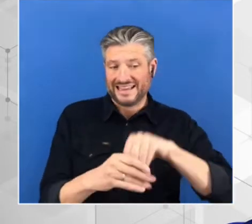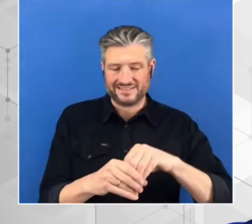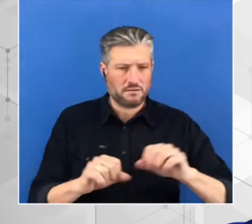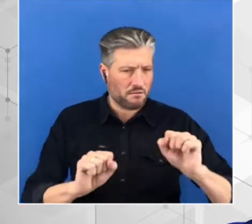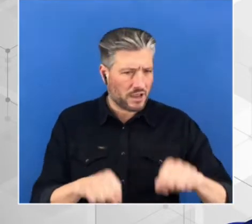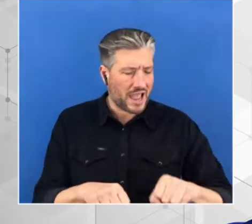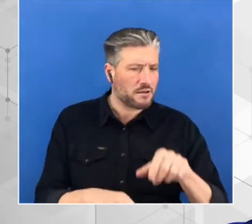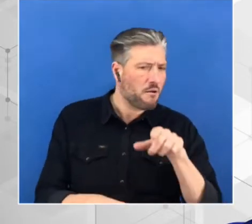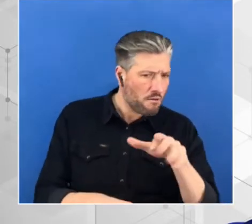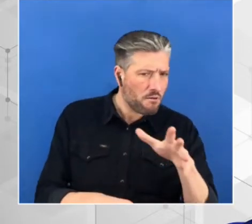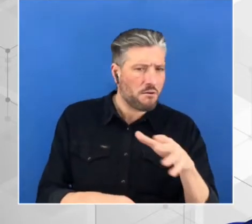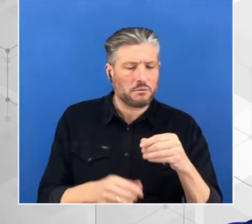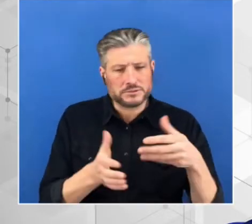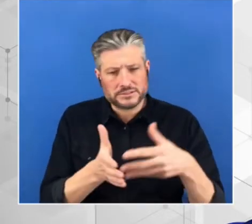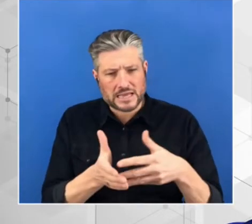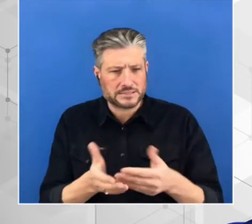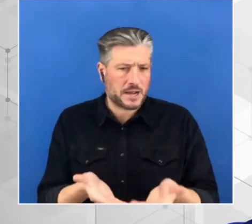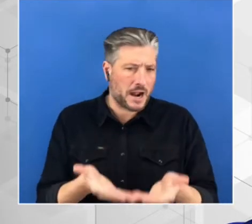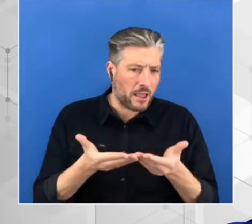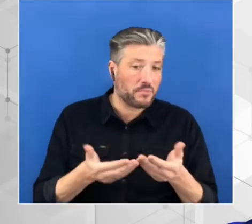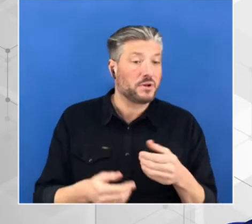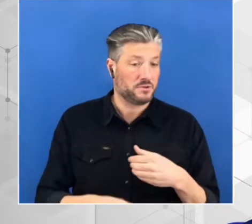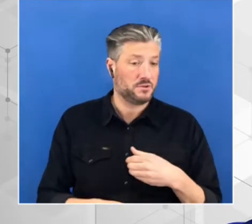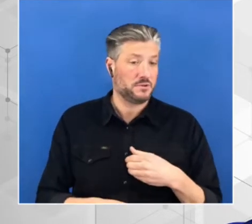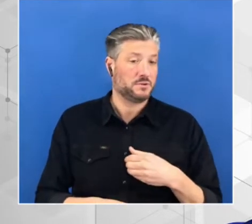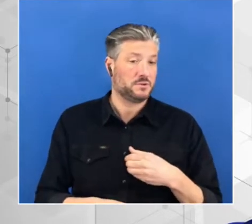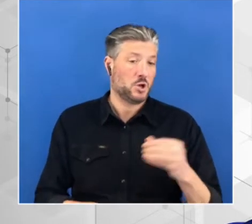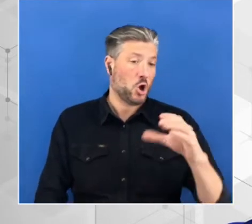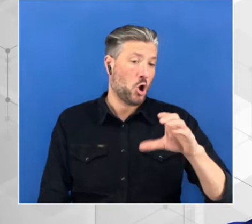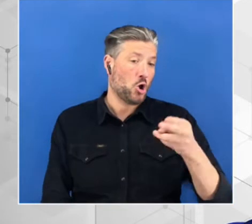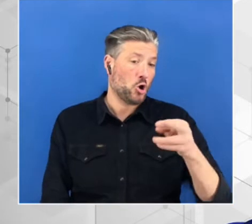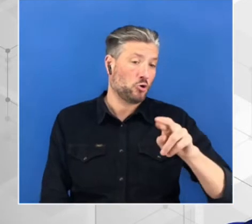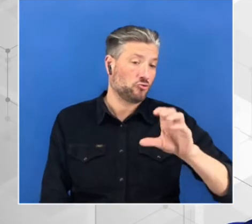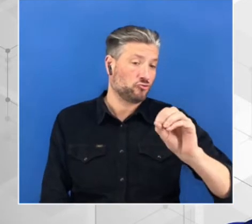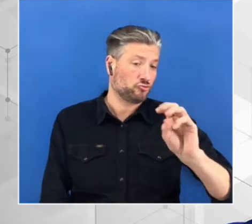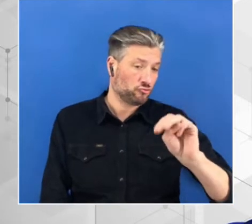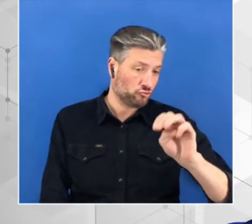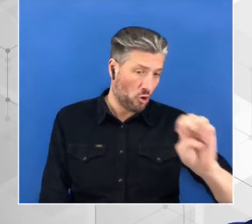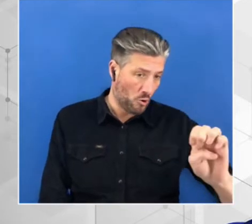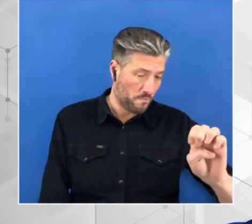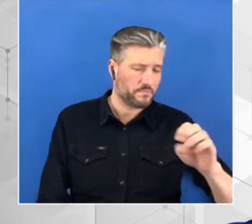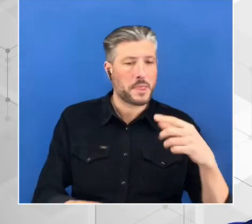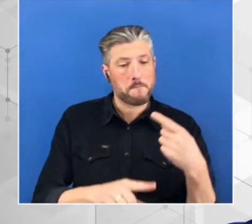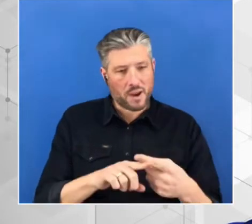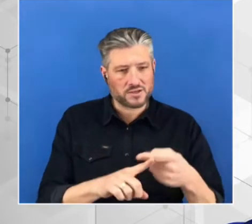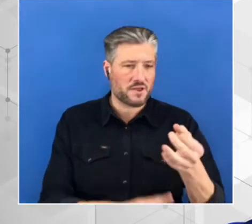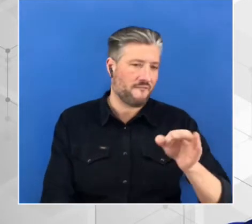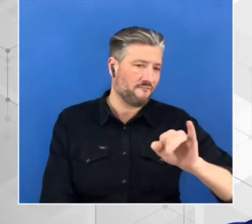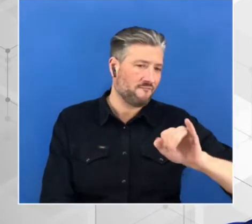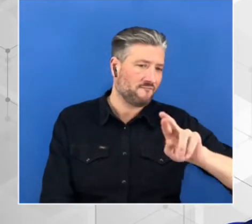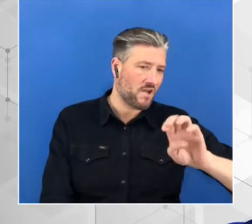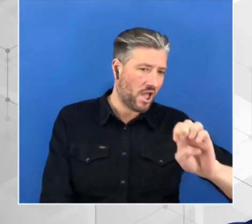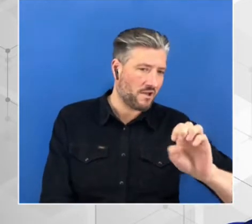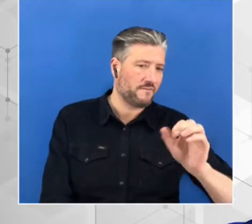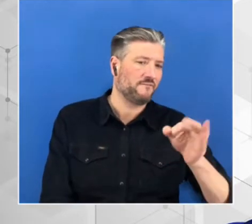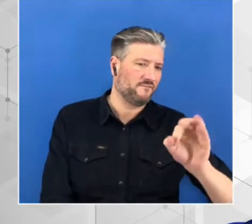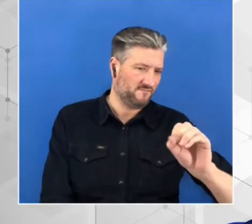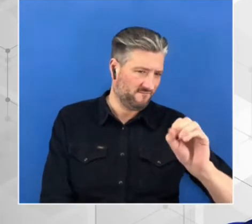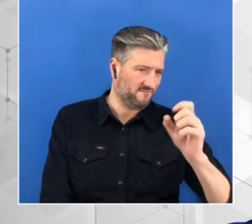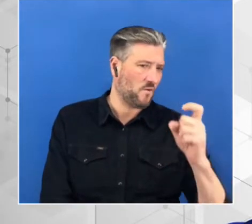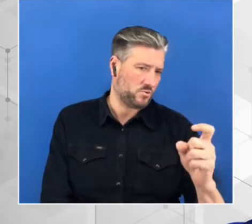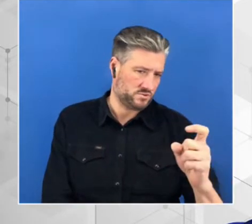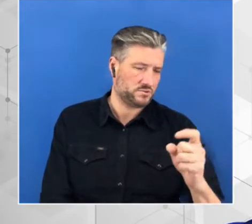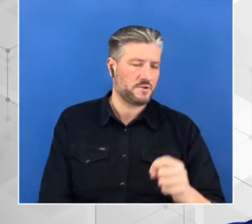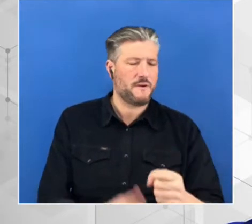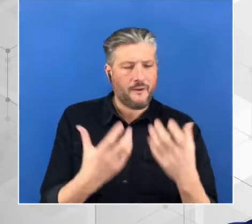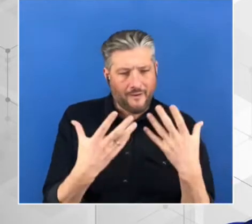both have very similar accessibility tools built in. One is the color picker.